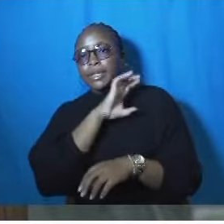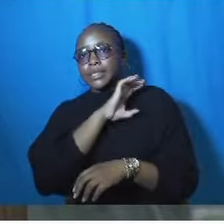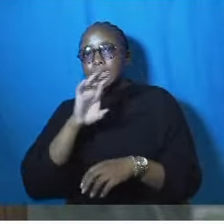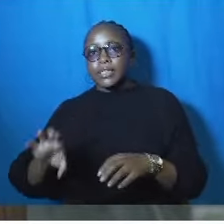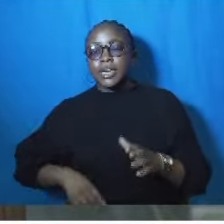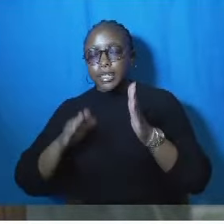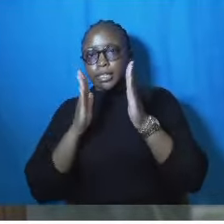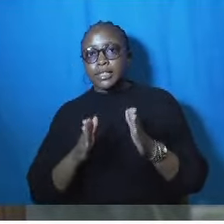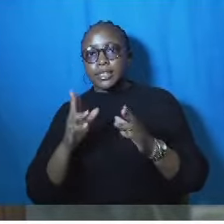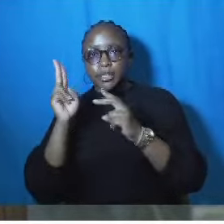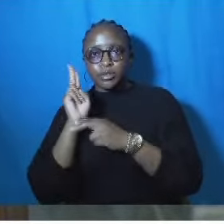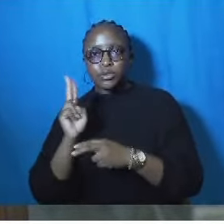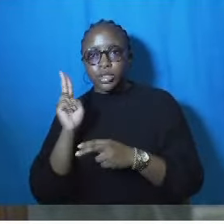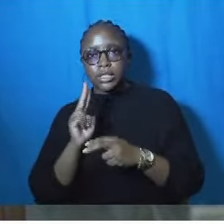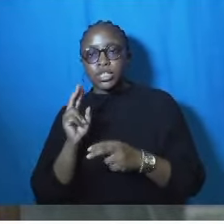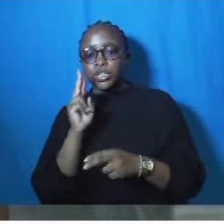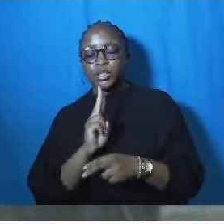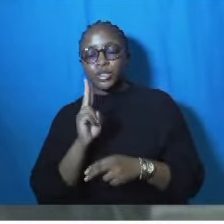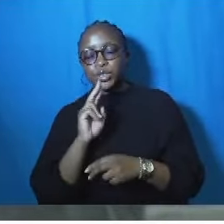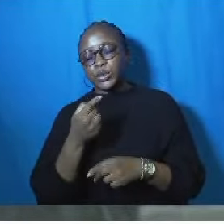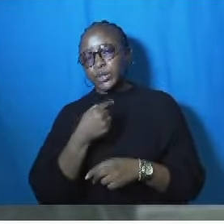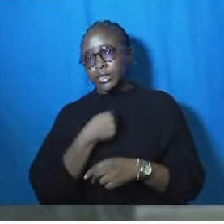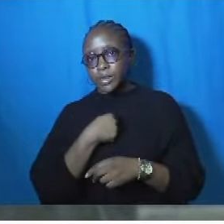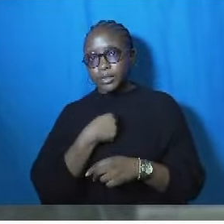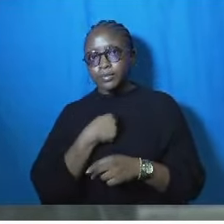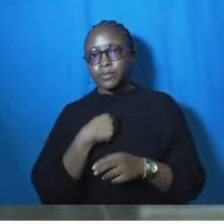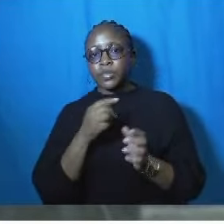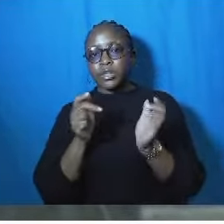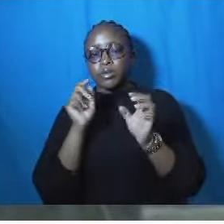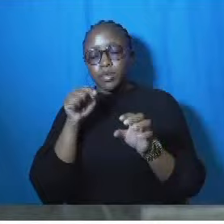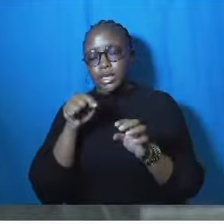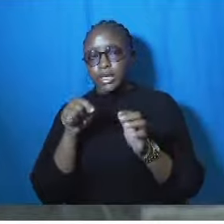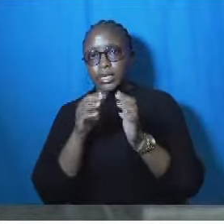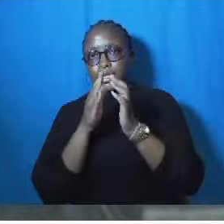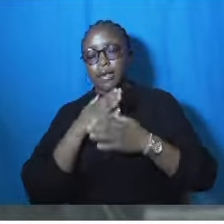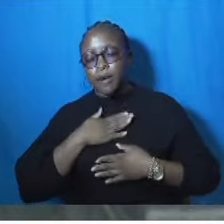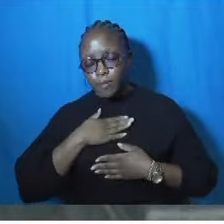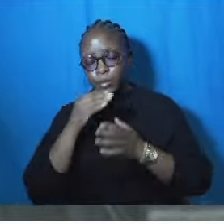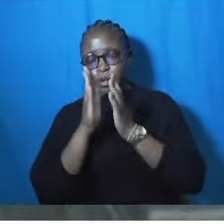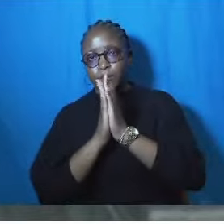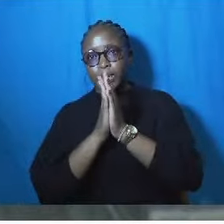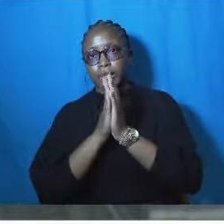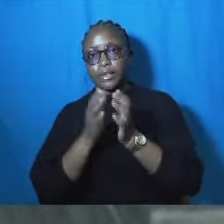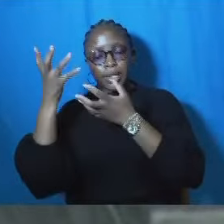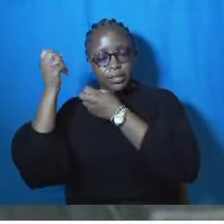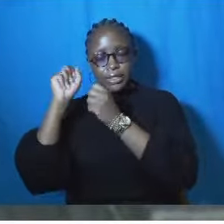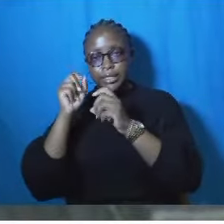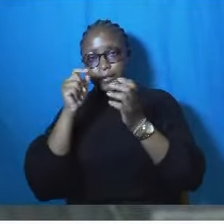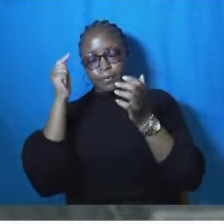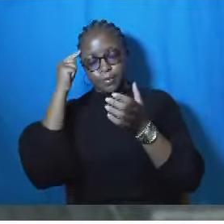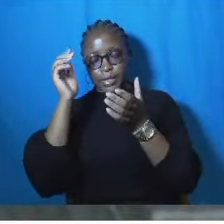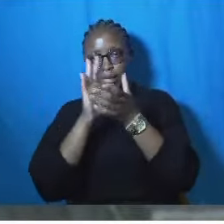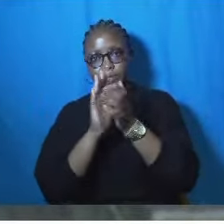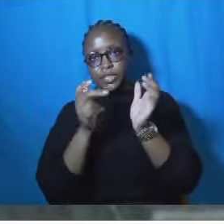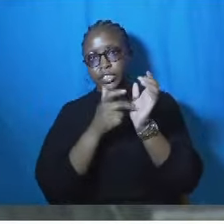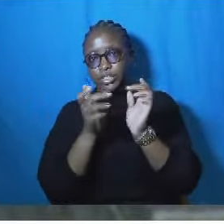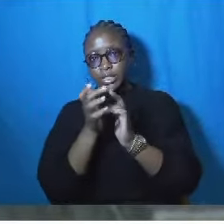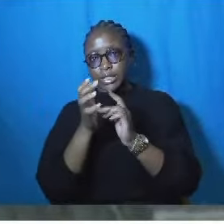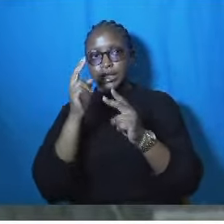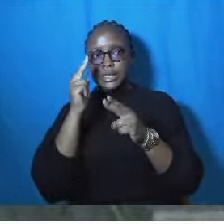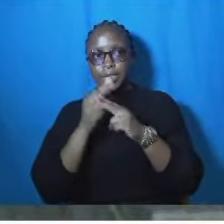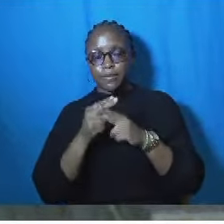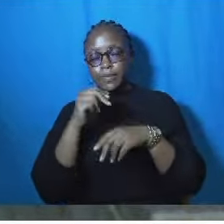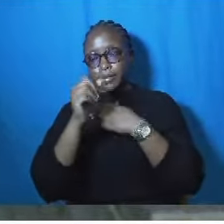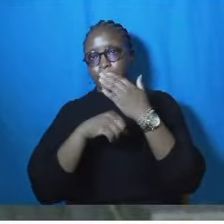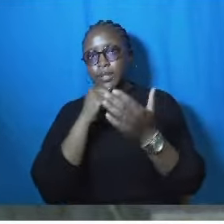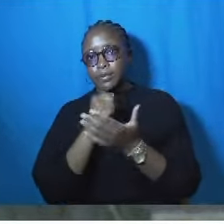to the glory and praise of your holy name. This is our humble prayer, trusting and believing in Jesus' name. Amen. You may be seated.